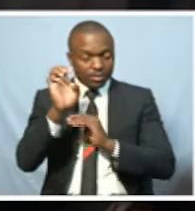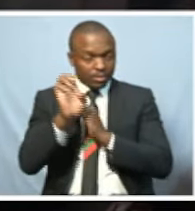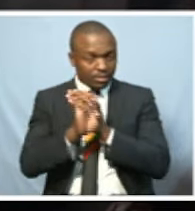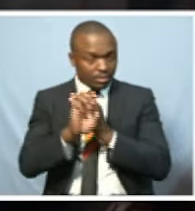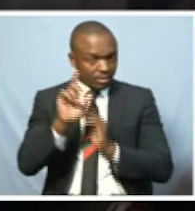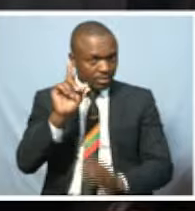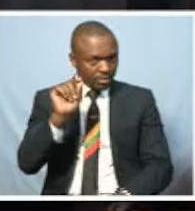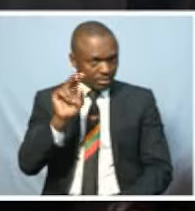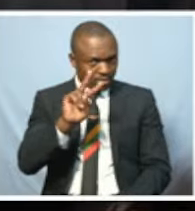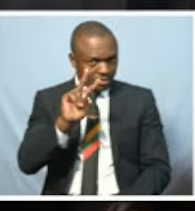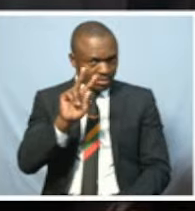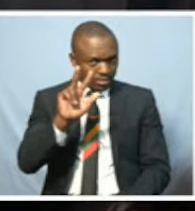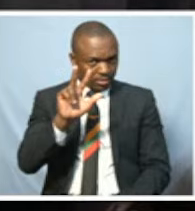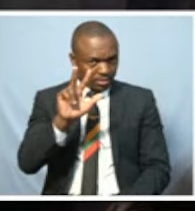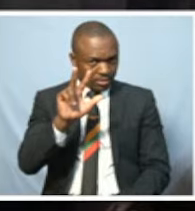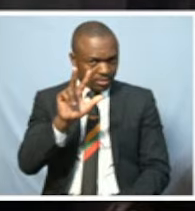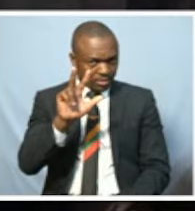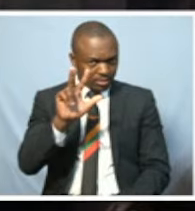2023.